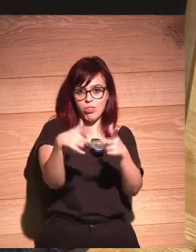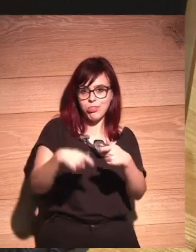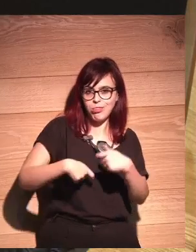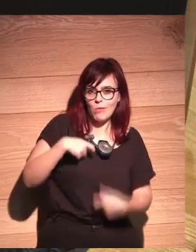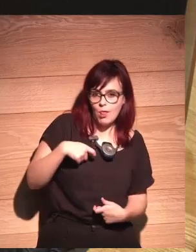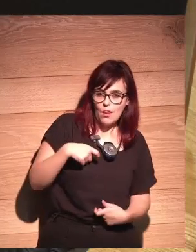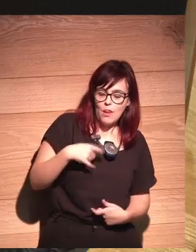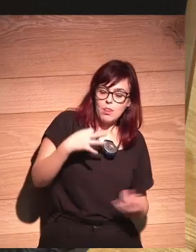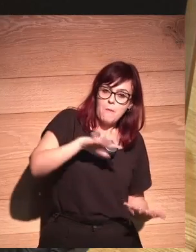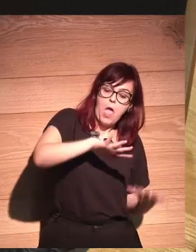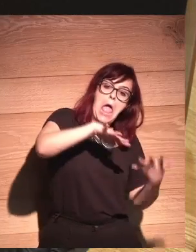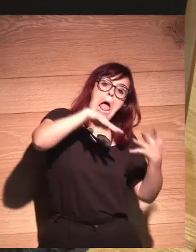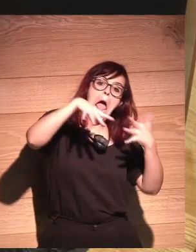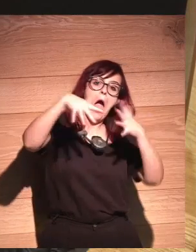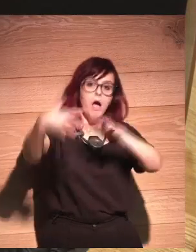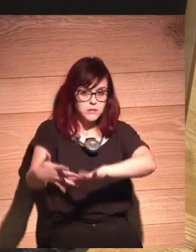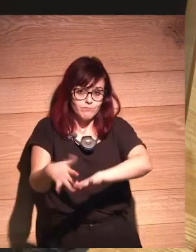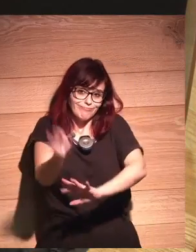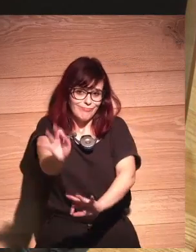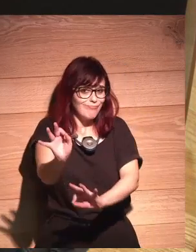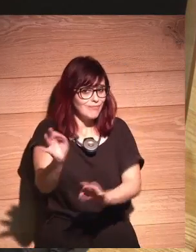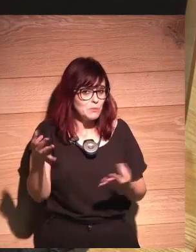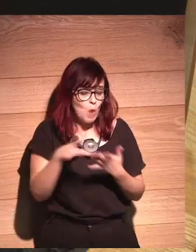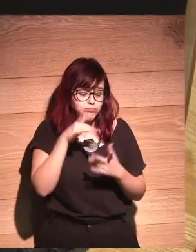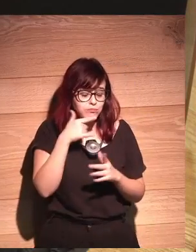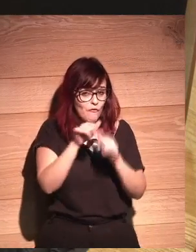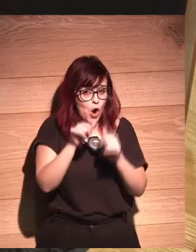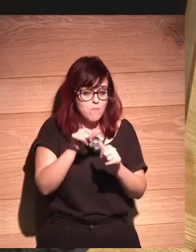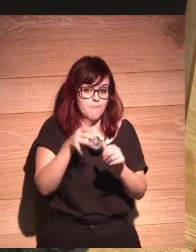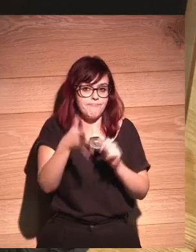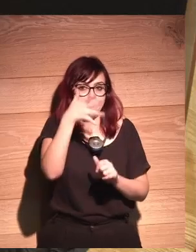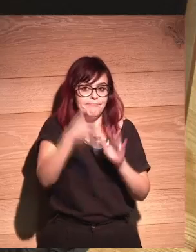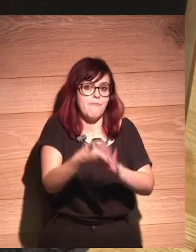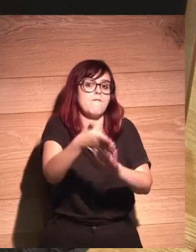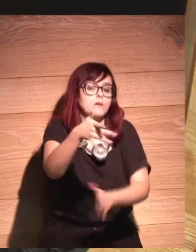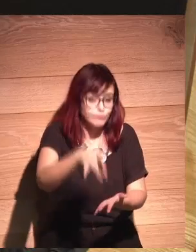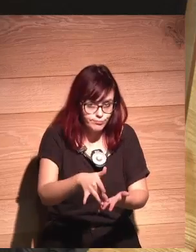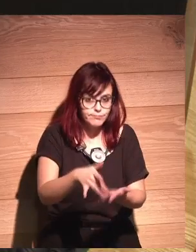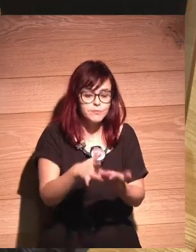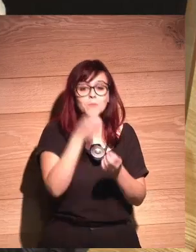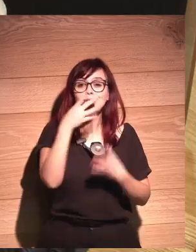diversity with regard to the organization of civil society is key.